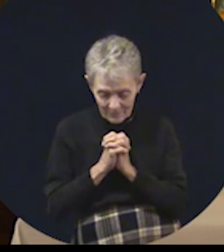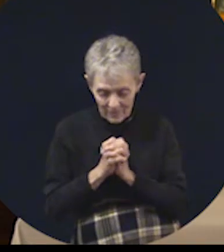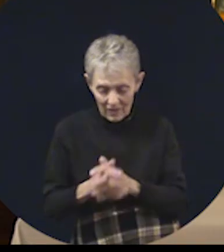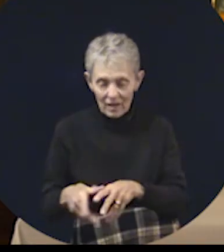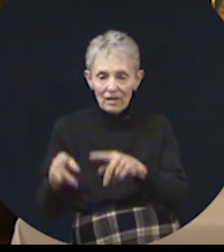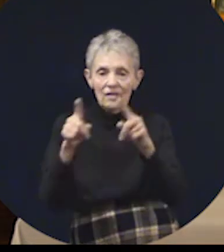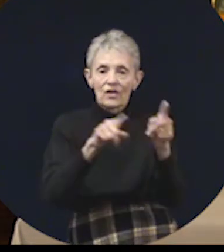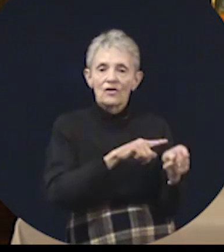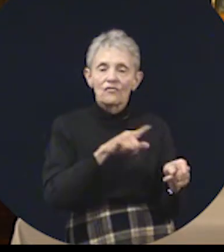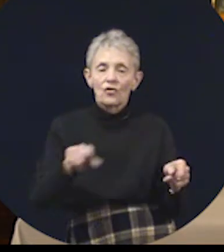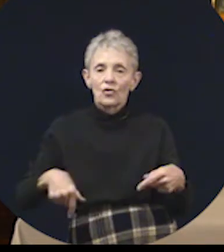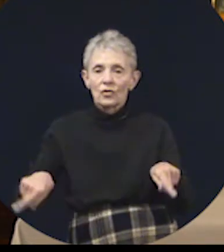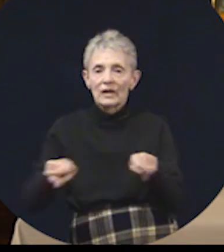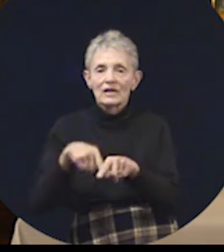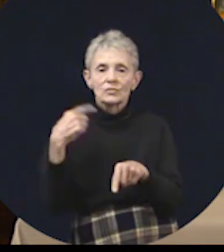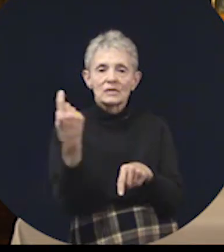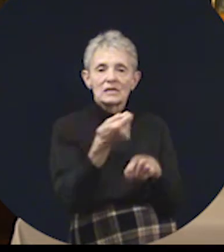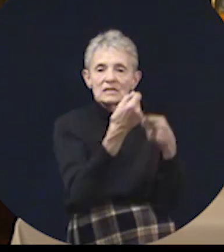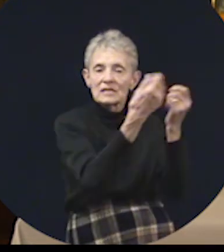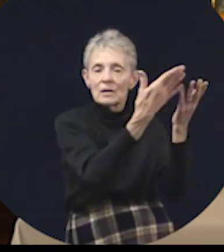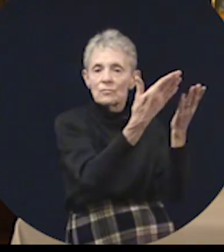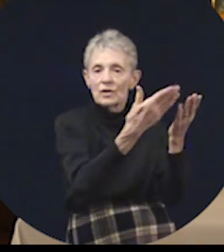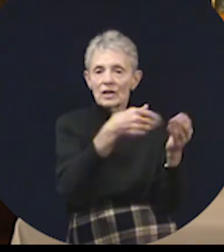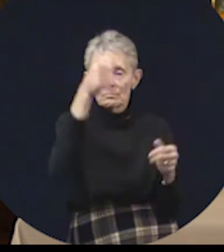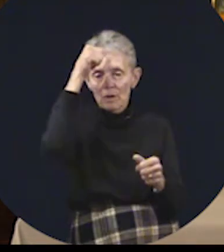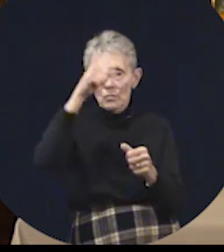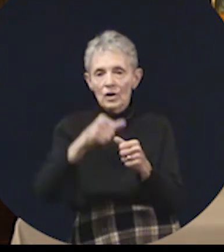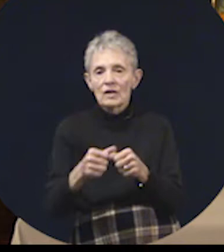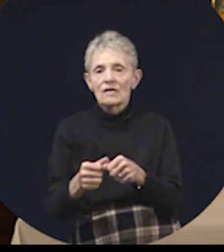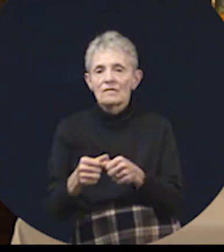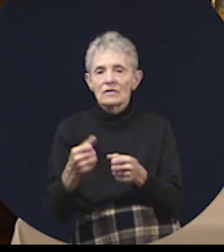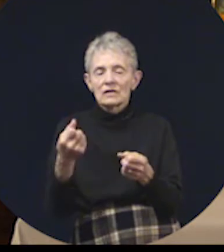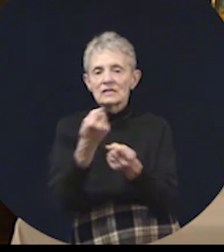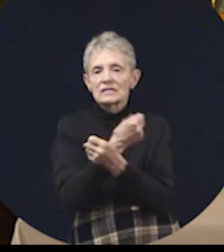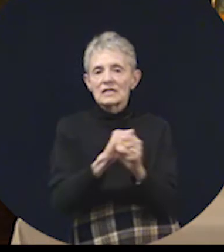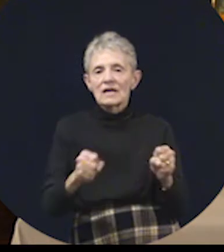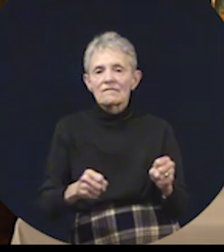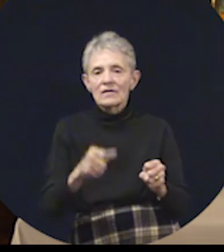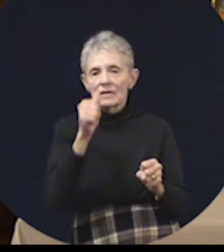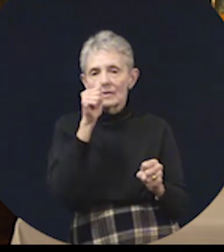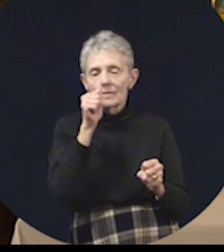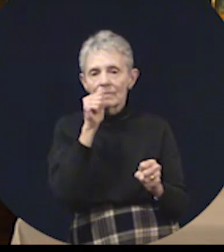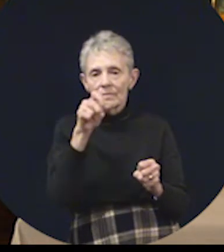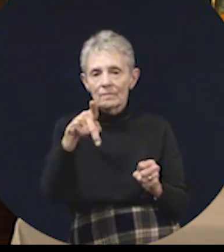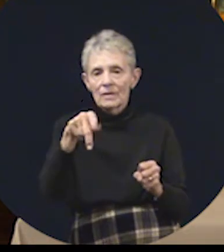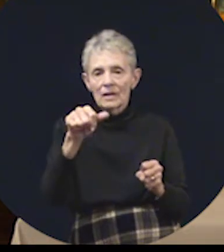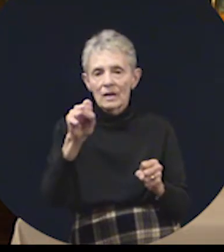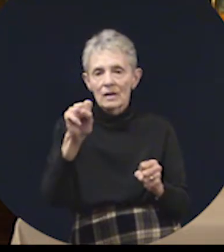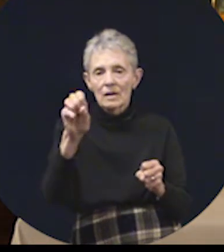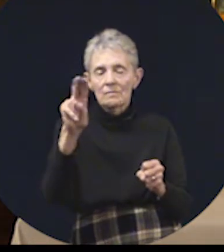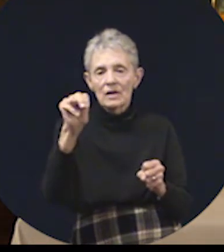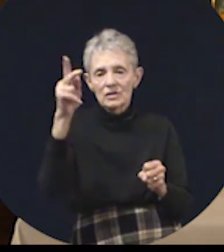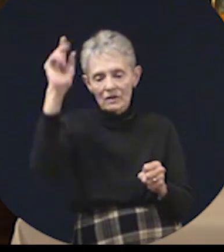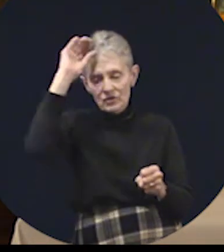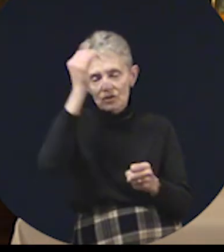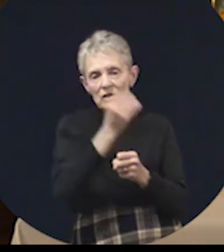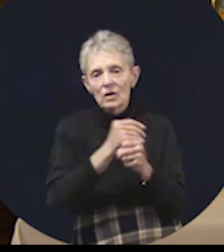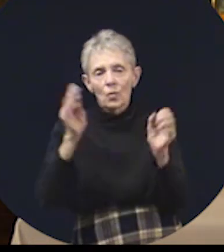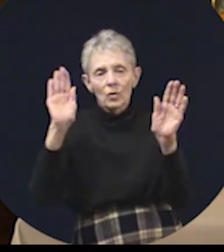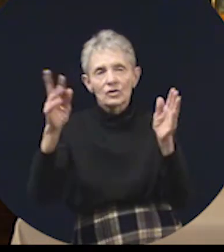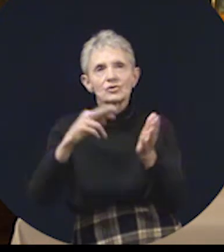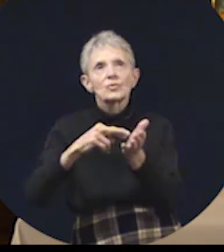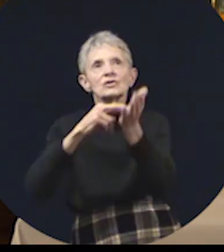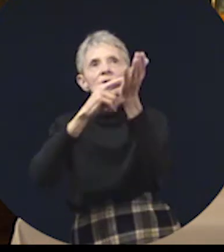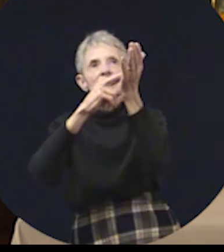Therefore, O Lord, as we celebrate the memorial of the saving passion of your Son, his wondrous resurrection and ascension into